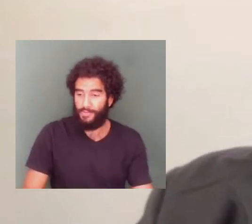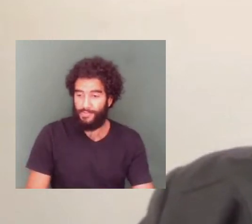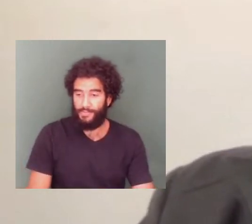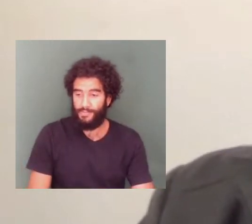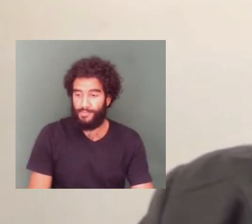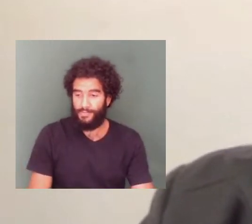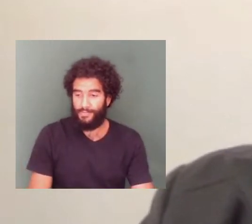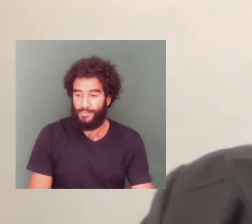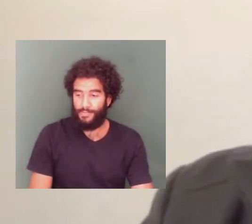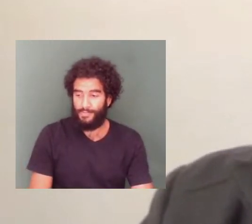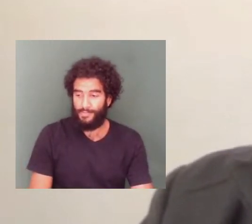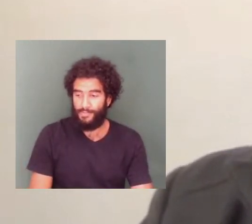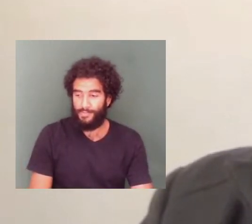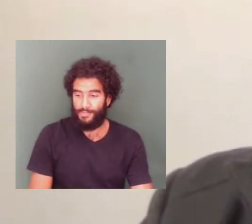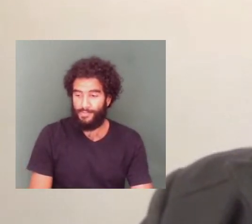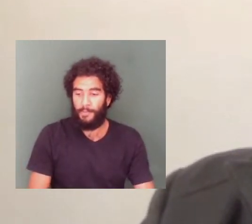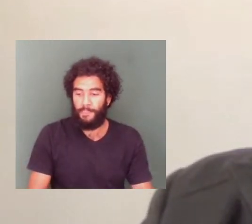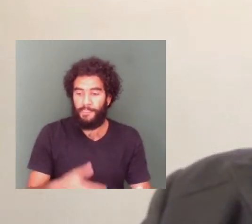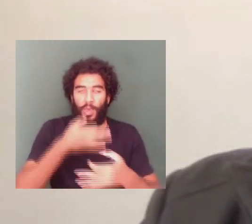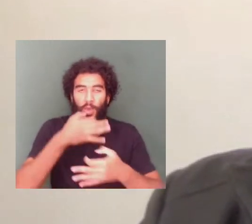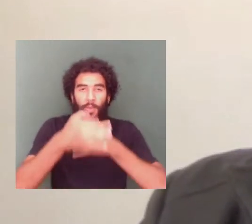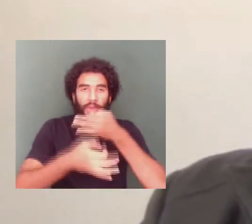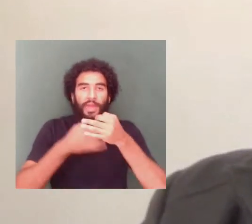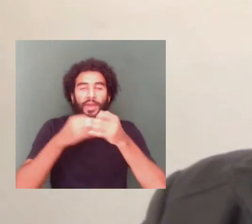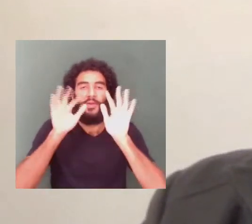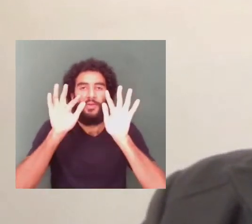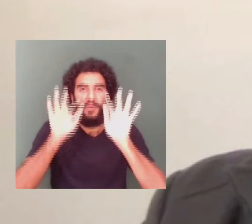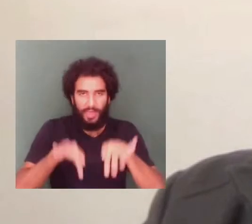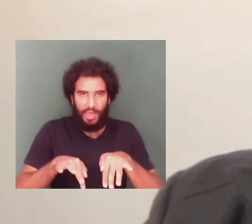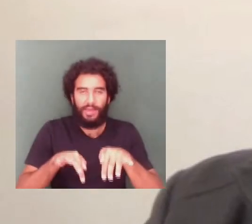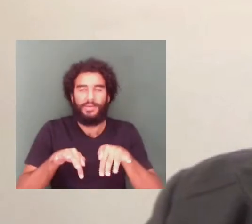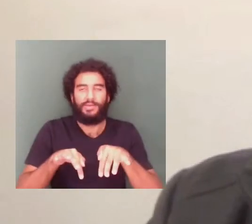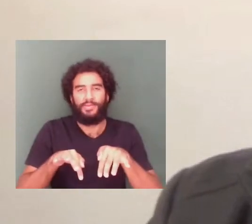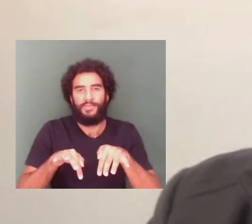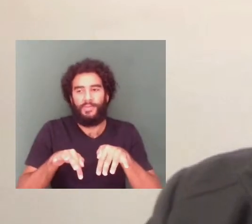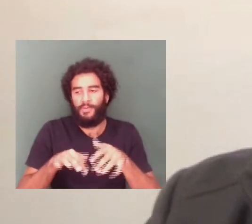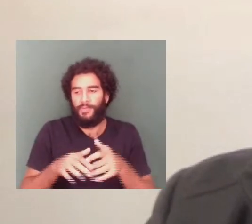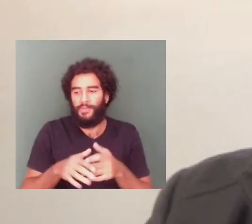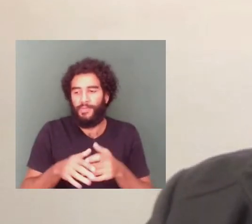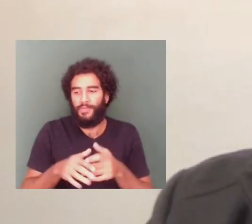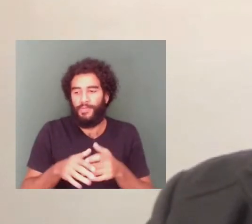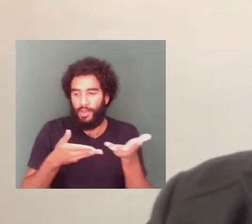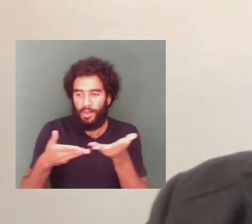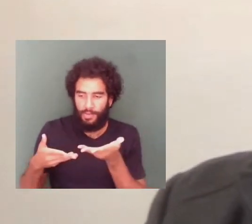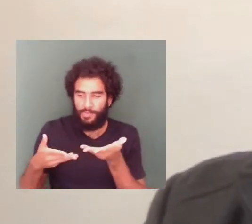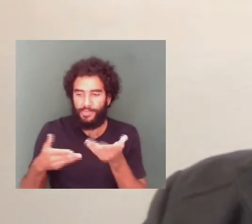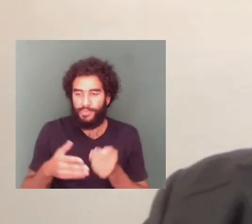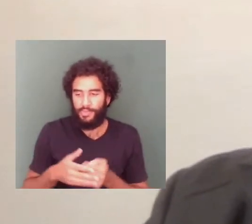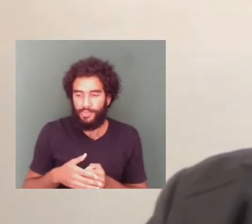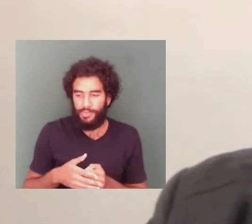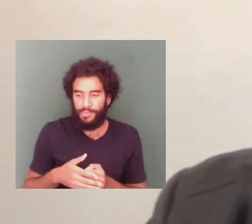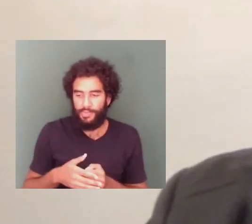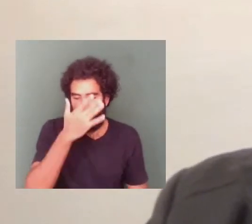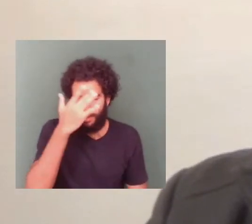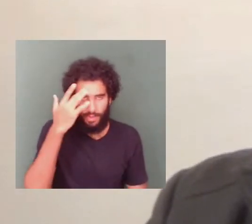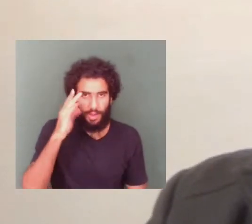Então, para fazer os comentários finais do nosso webinar. So for our last final comments of our